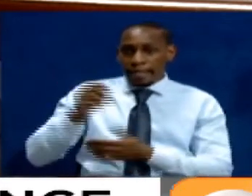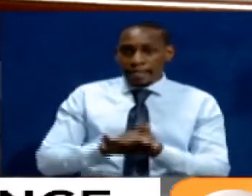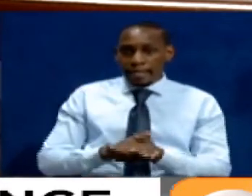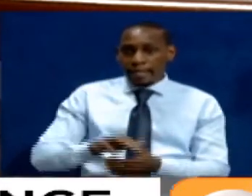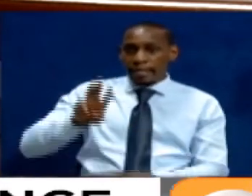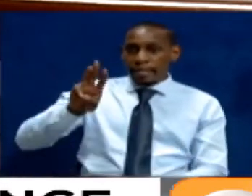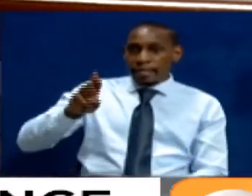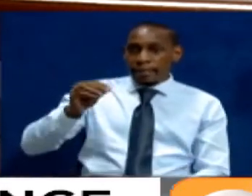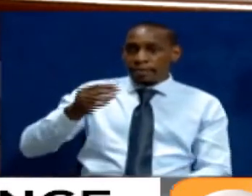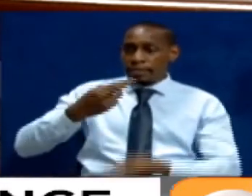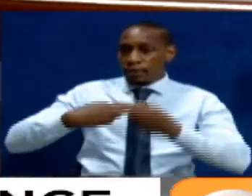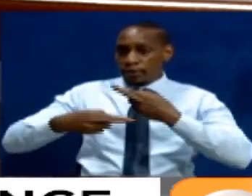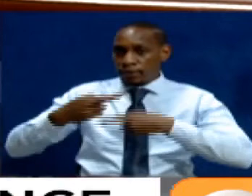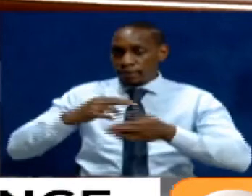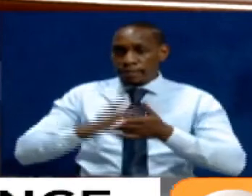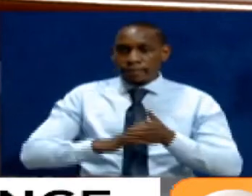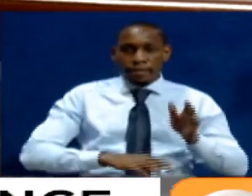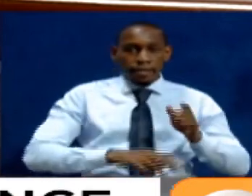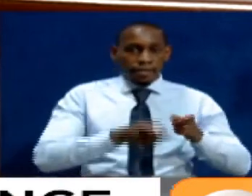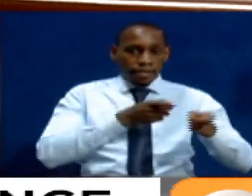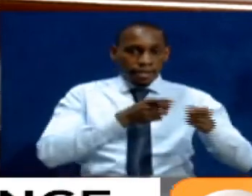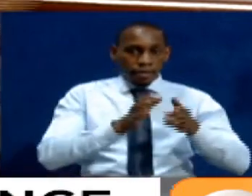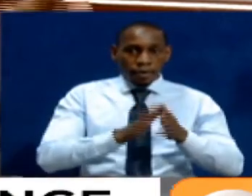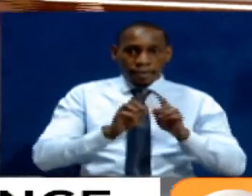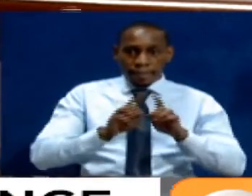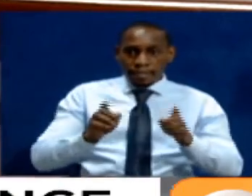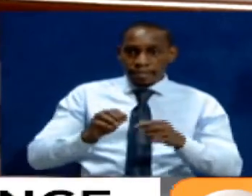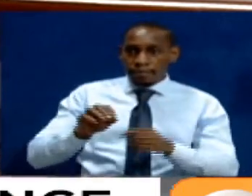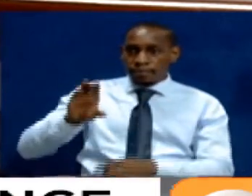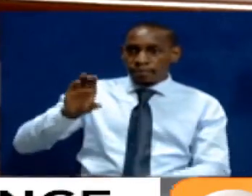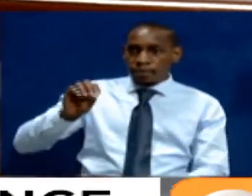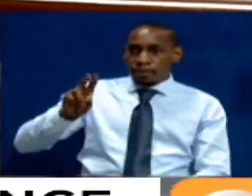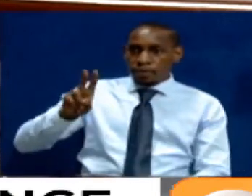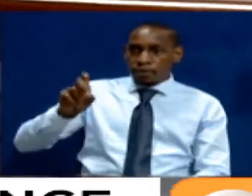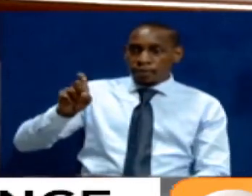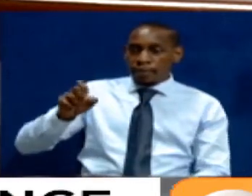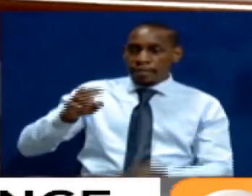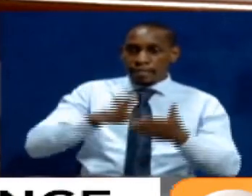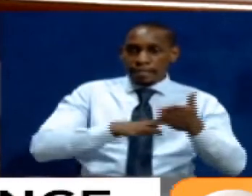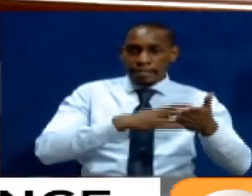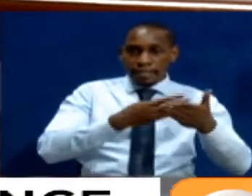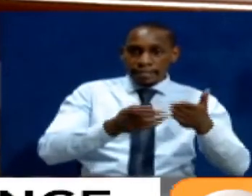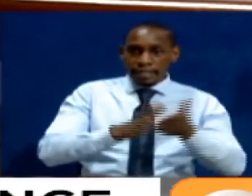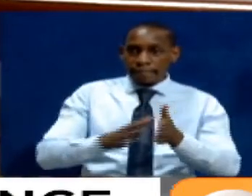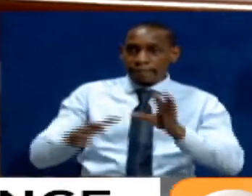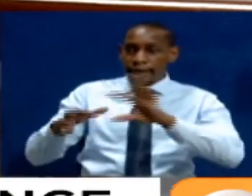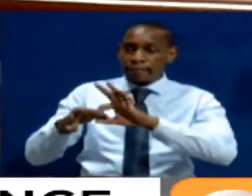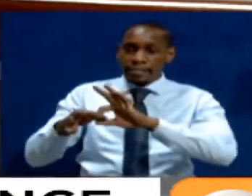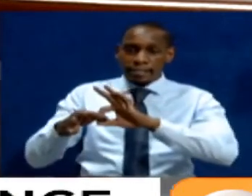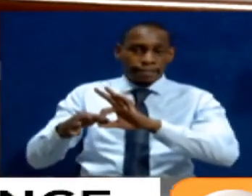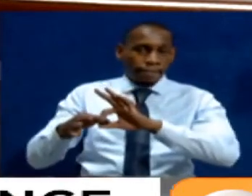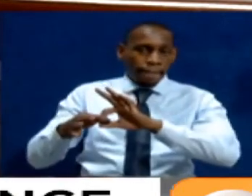yes, WHO will look at it as stringent regulatory. Now within the COVAX mechanism, which has the subsidy,